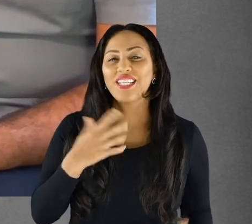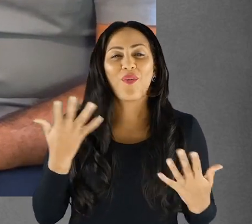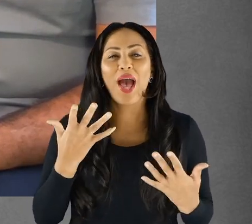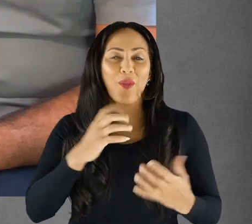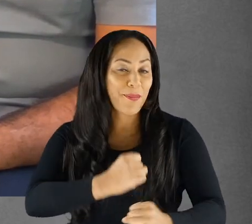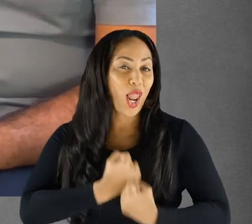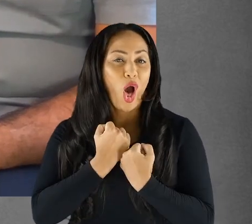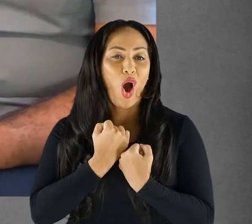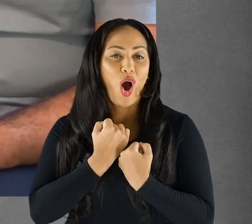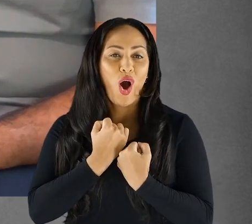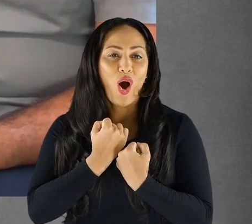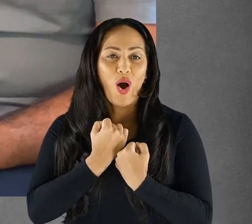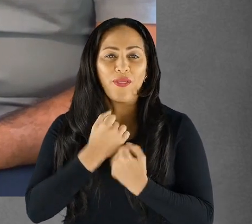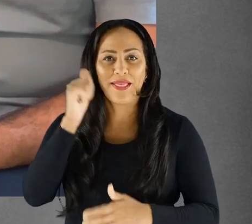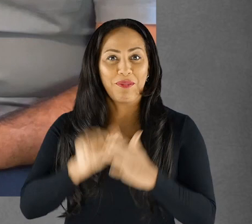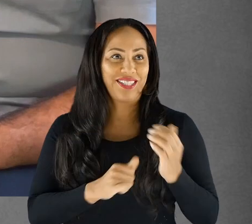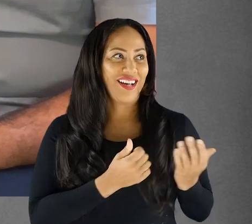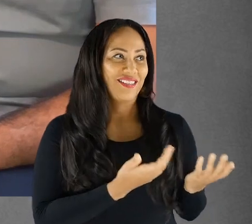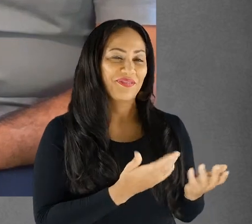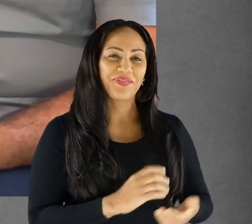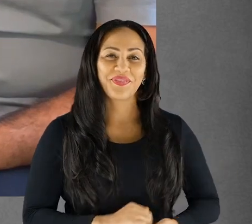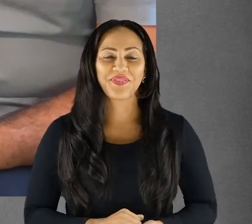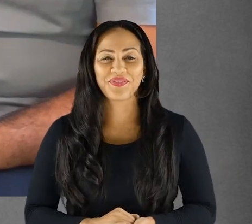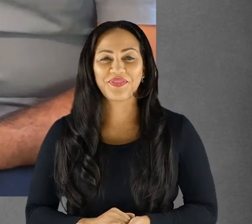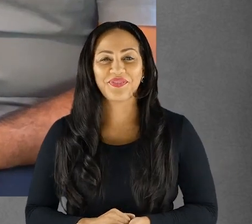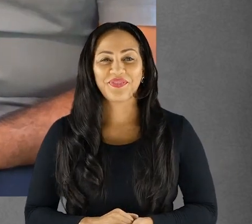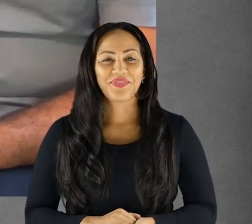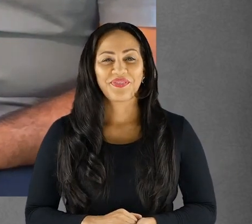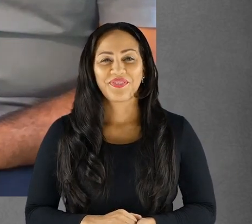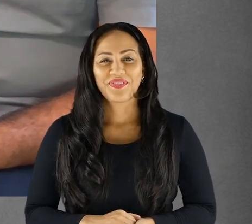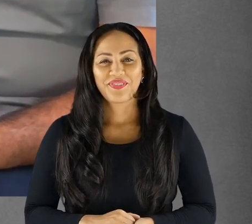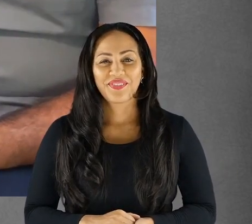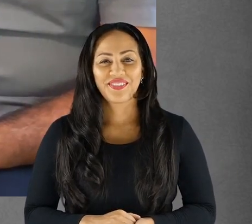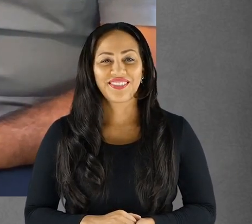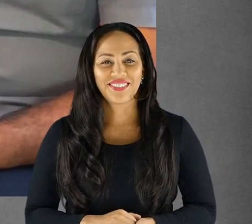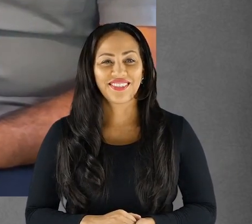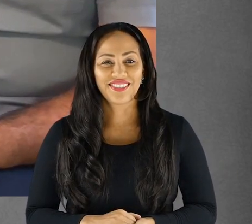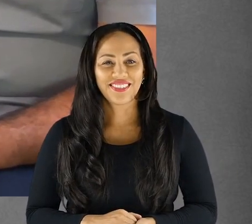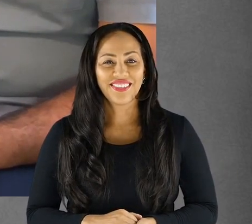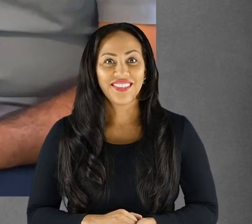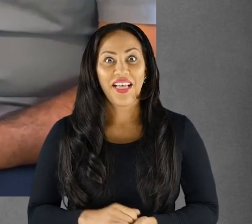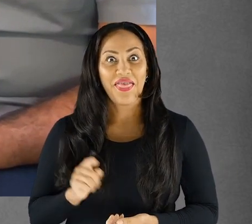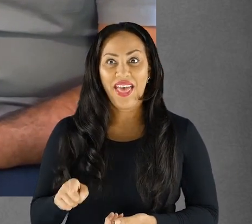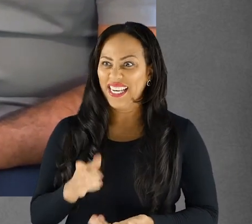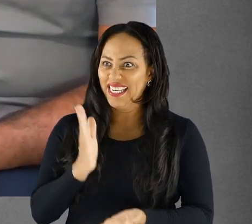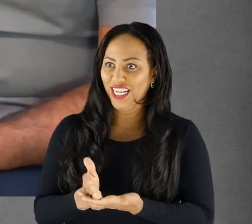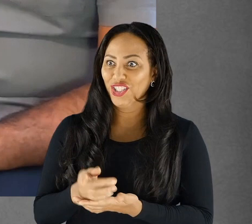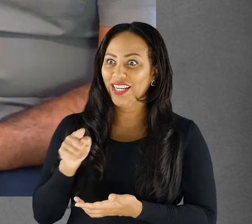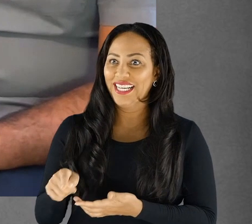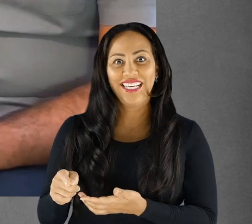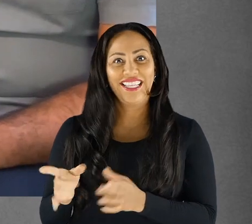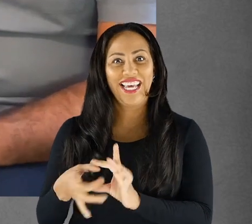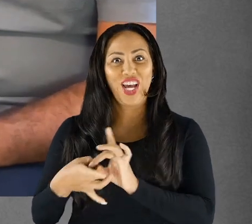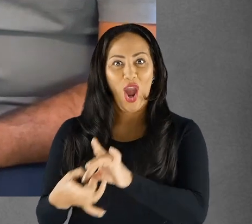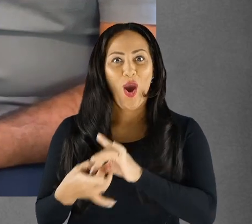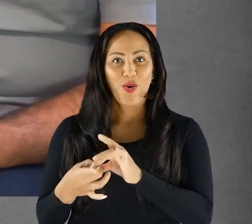belong, and then they start going, oh, oh, oh, you know, so they're literally the co-creation, they're children, they just bring it.